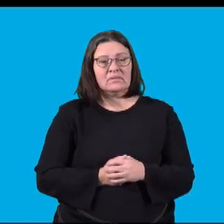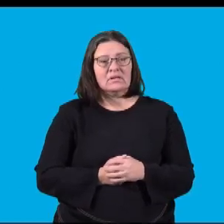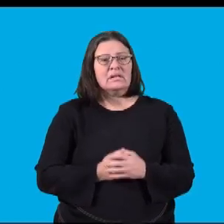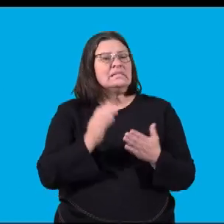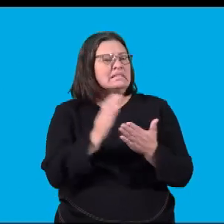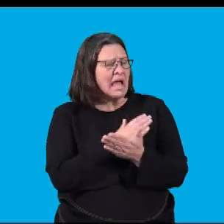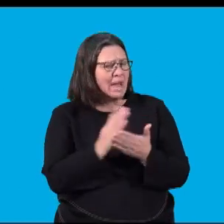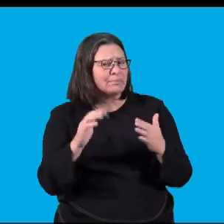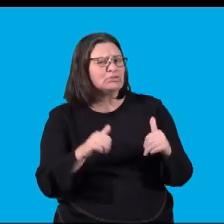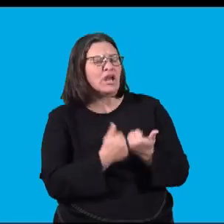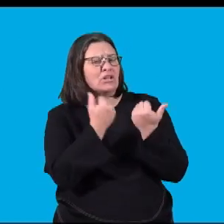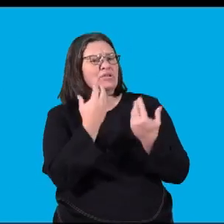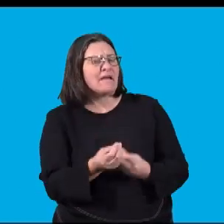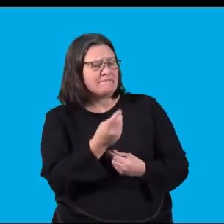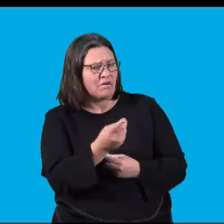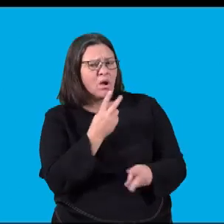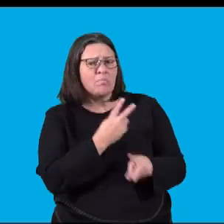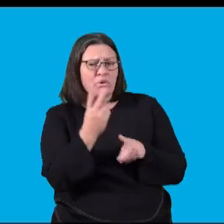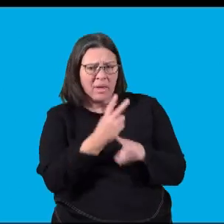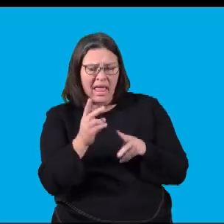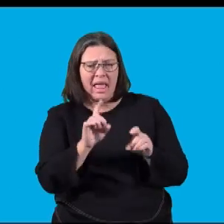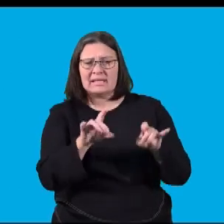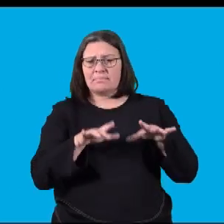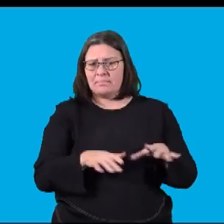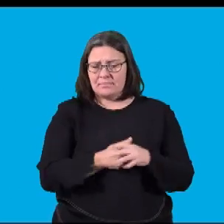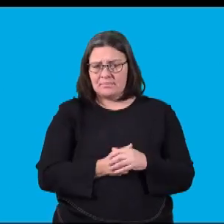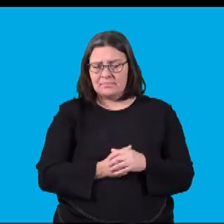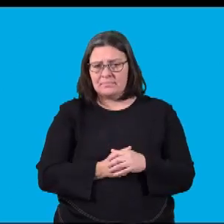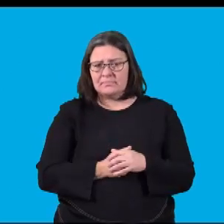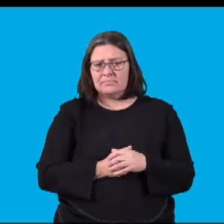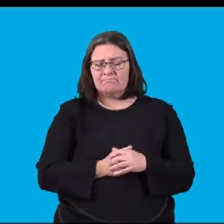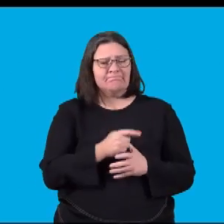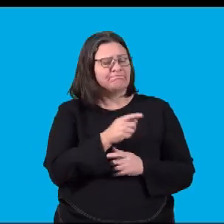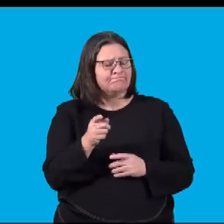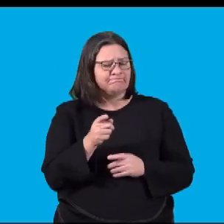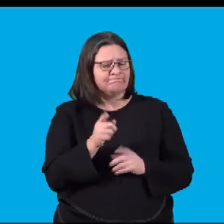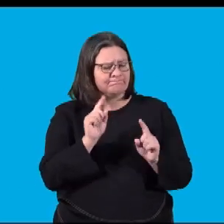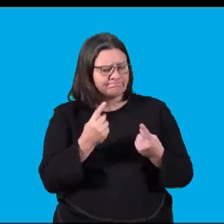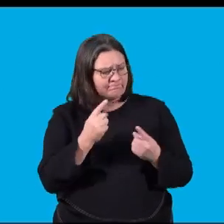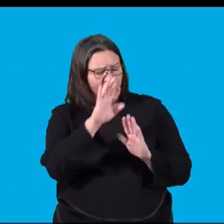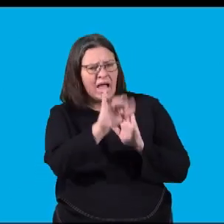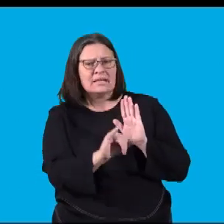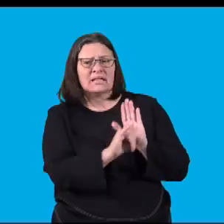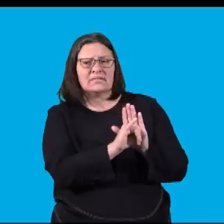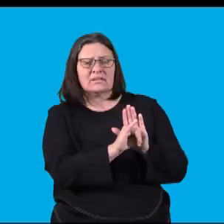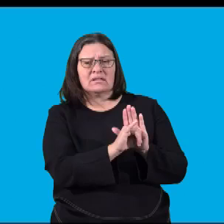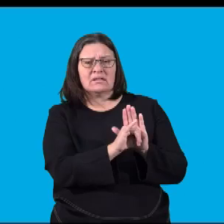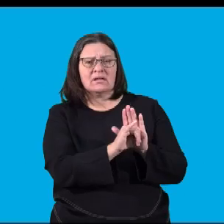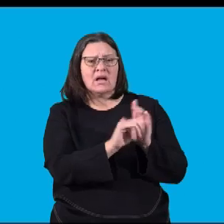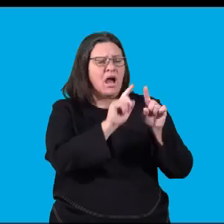expense. Some of the challenges that you may face when you prepare for your exam is the inability to identify the